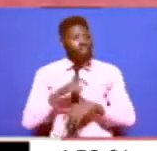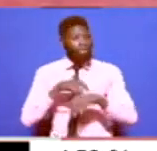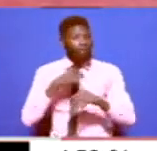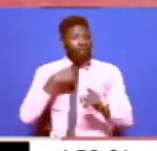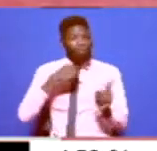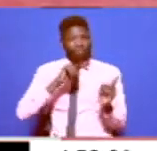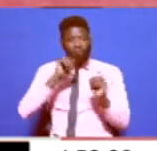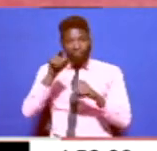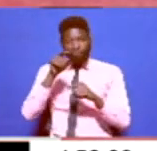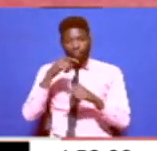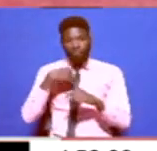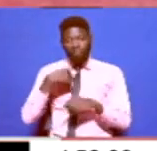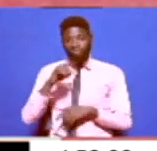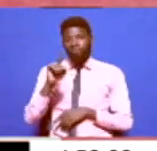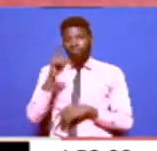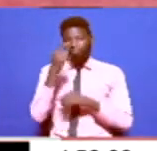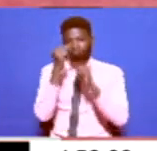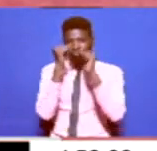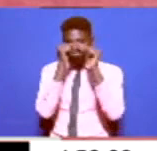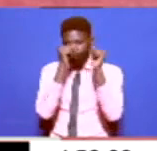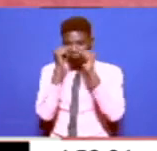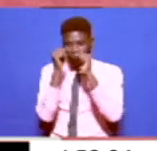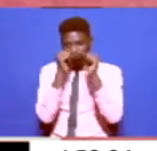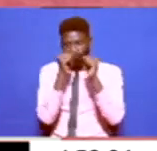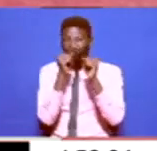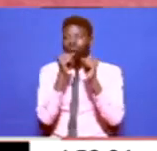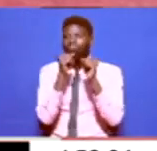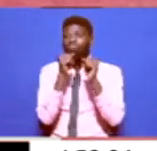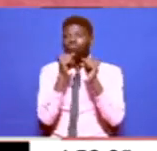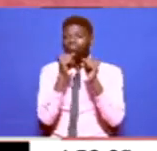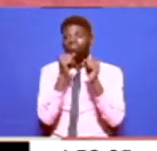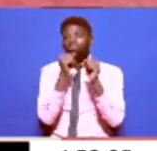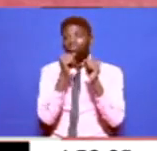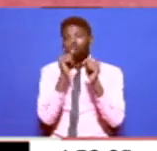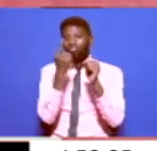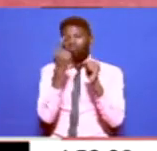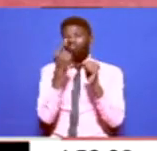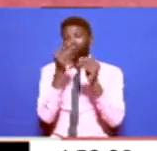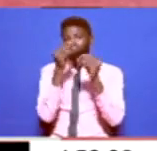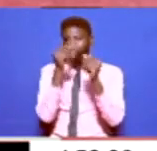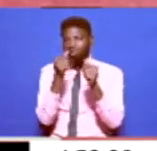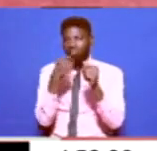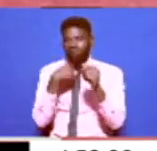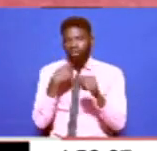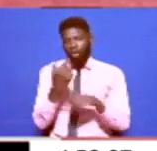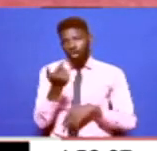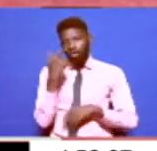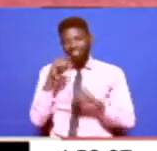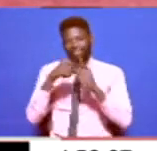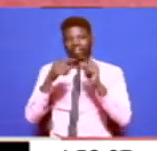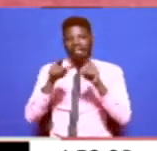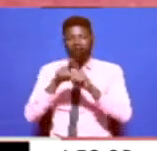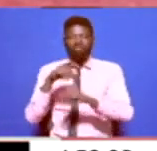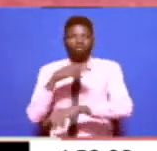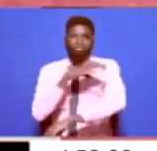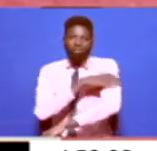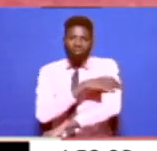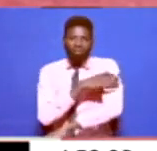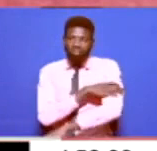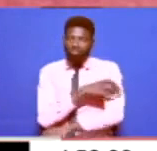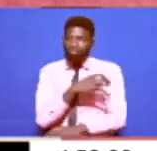Kucheza game nilifungulia wale watu vile naanzaga kama komanda na kweli